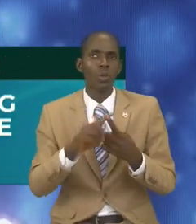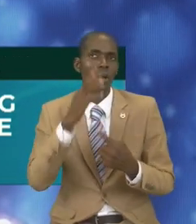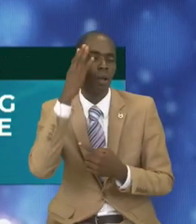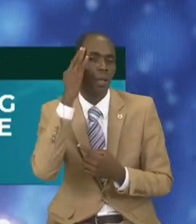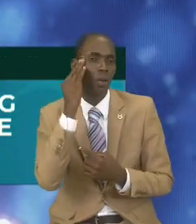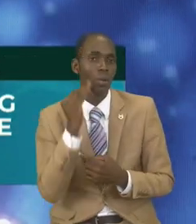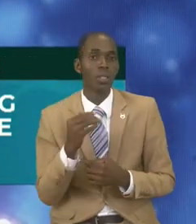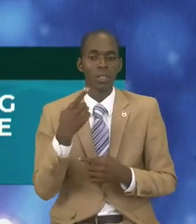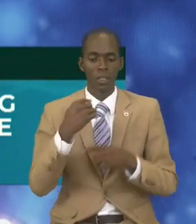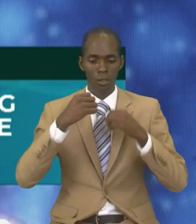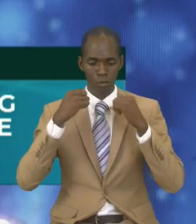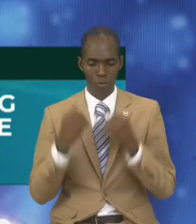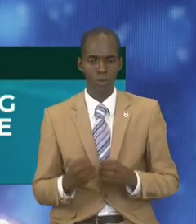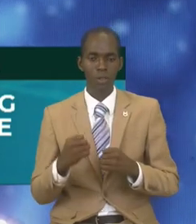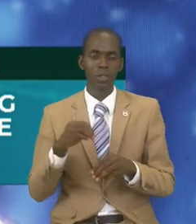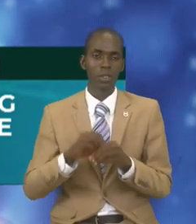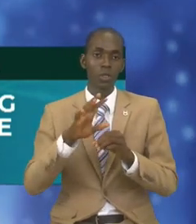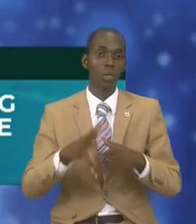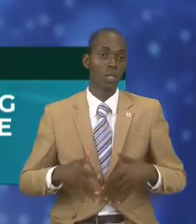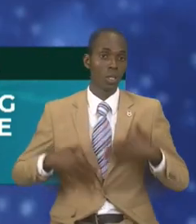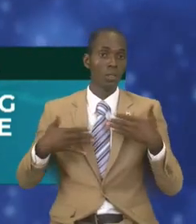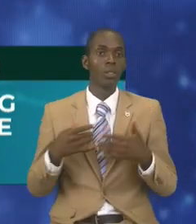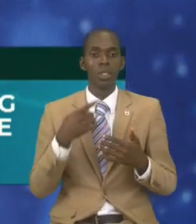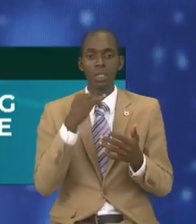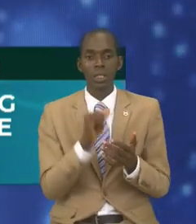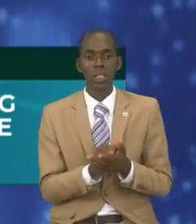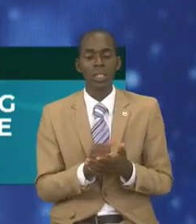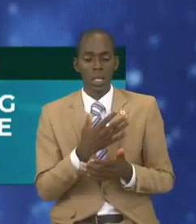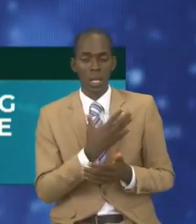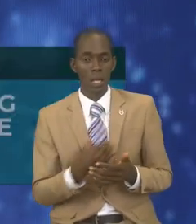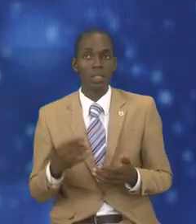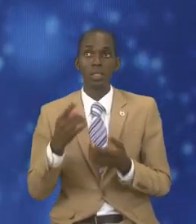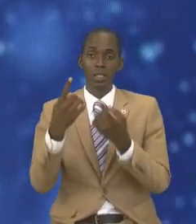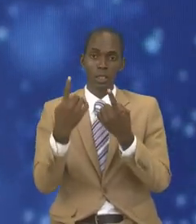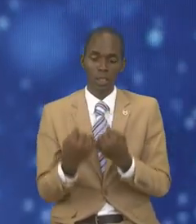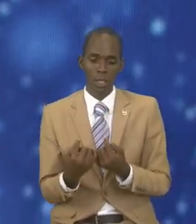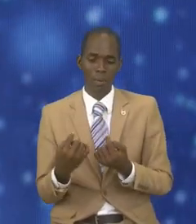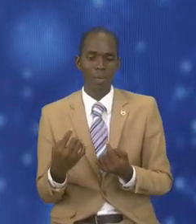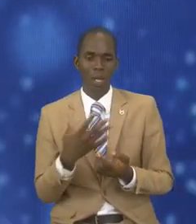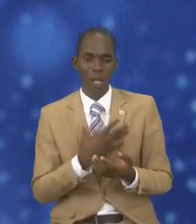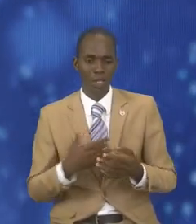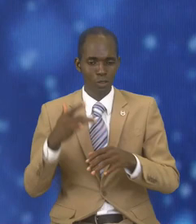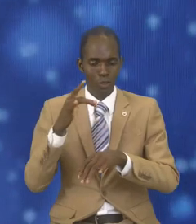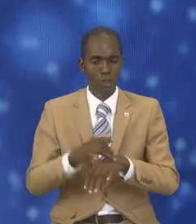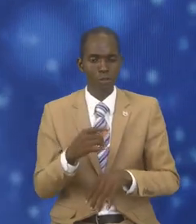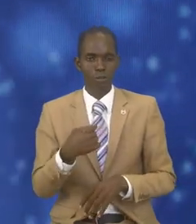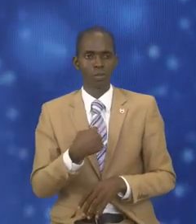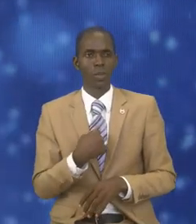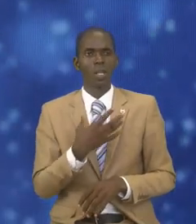his strength in your life, it says he came and touched me, and he said,